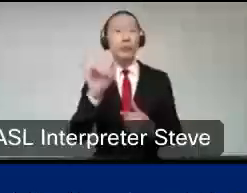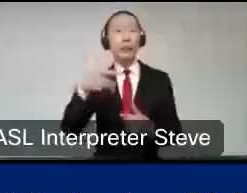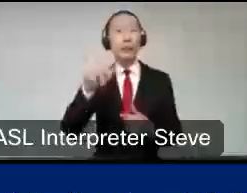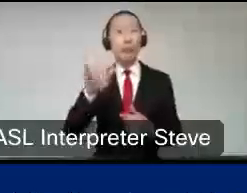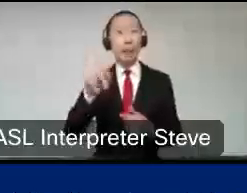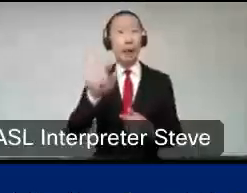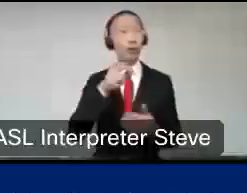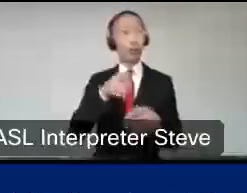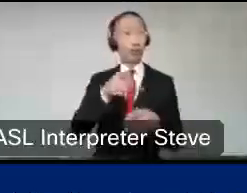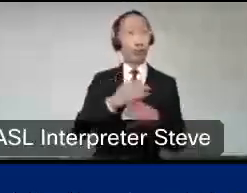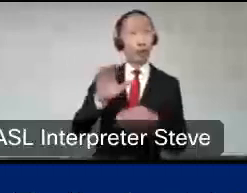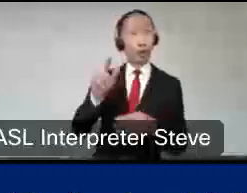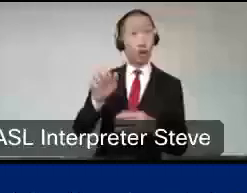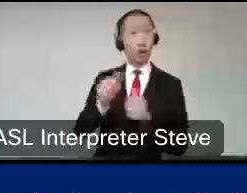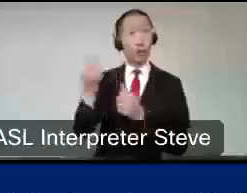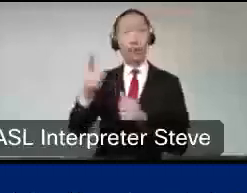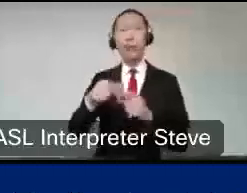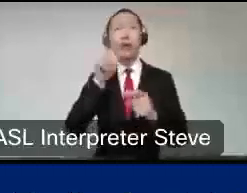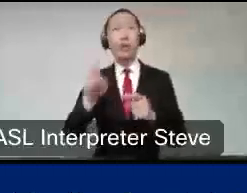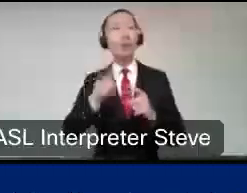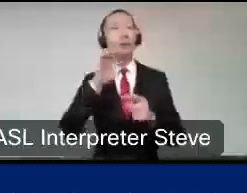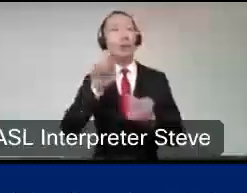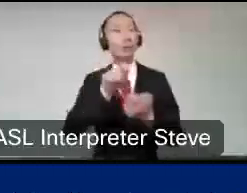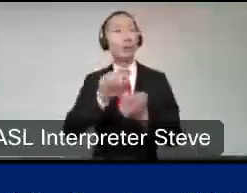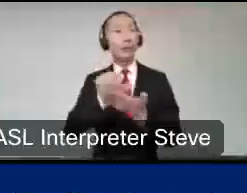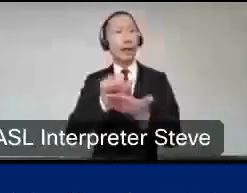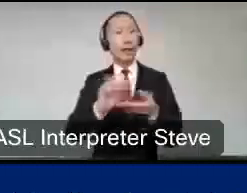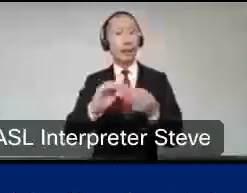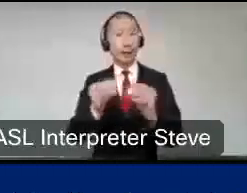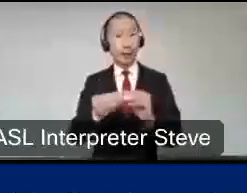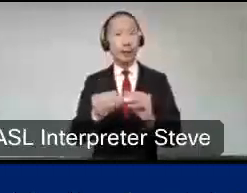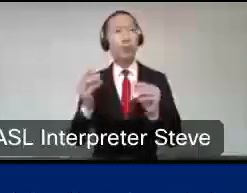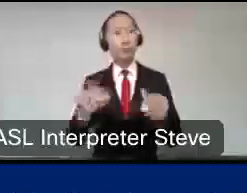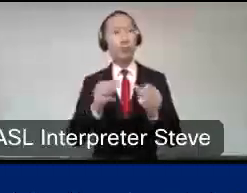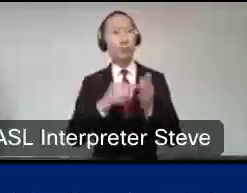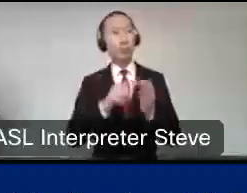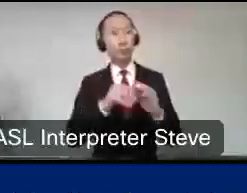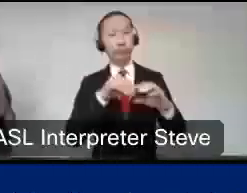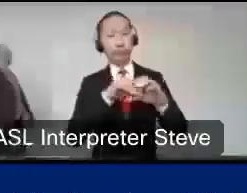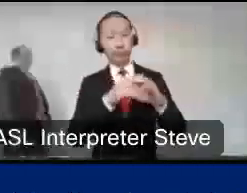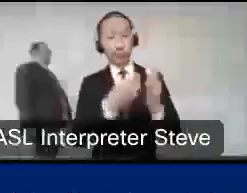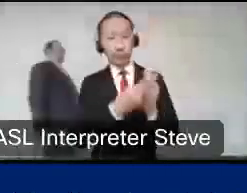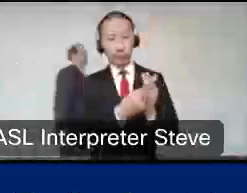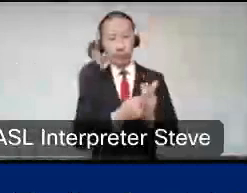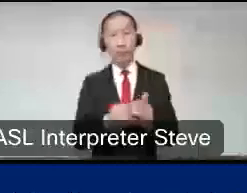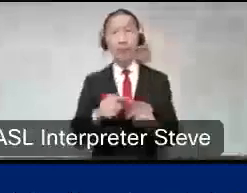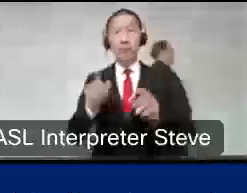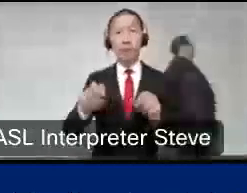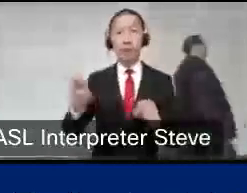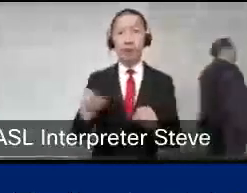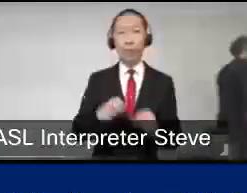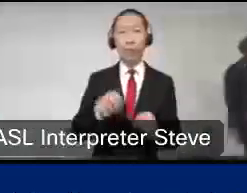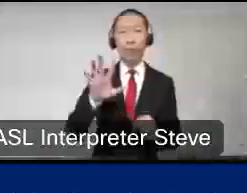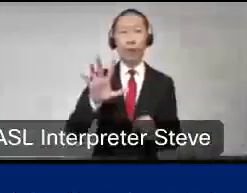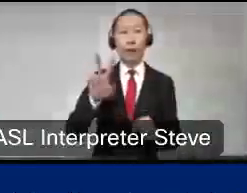with somebody and they don't need to know your account number, but they can put funds in. You can also roll over a